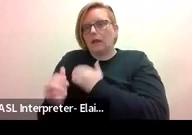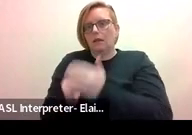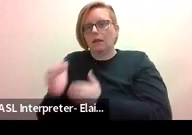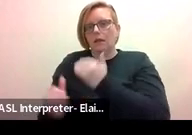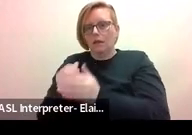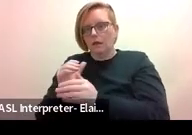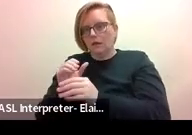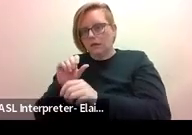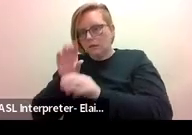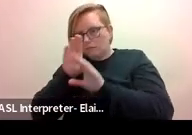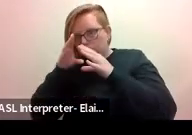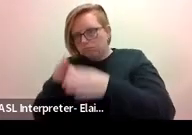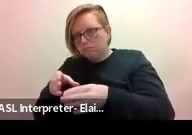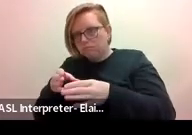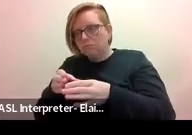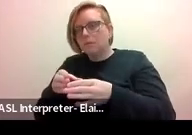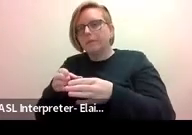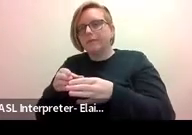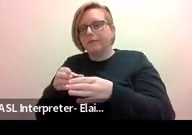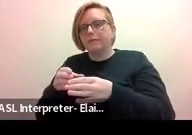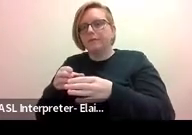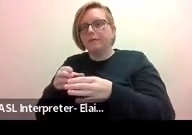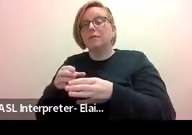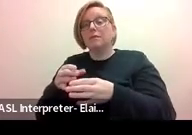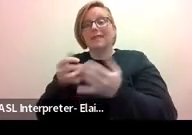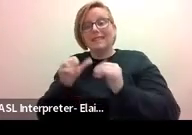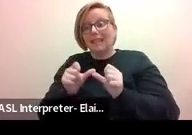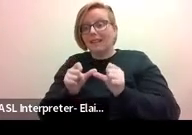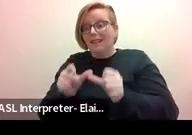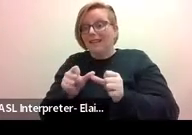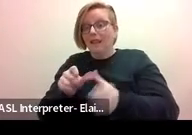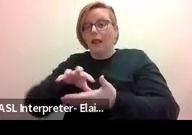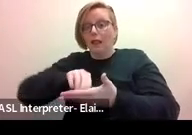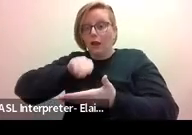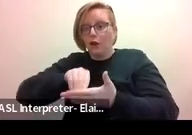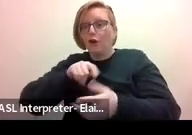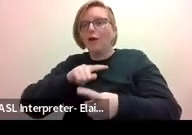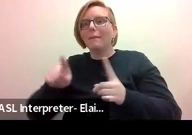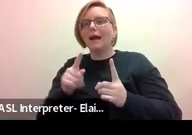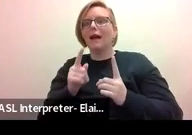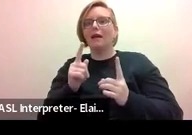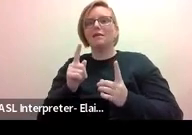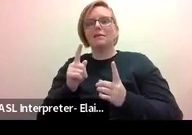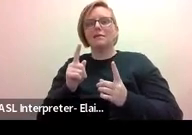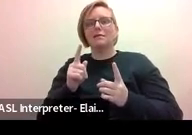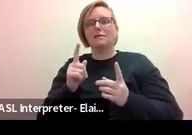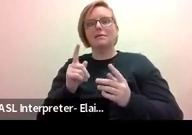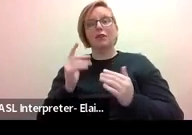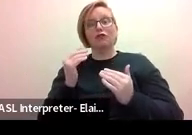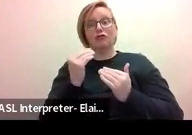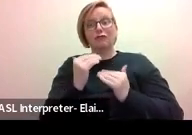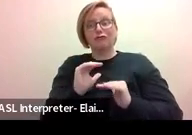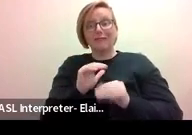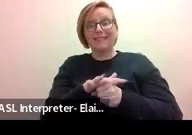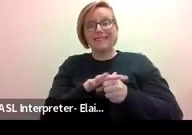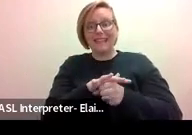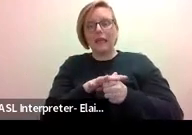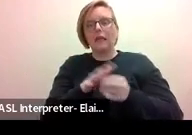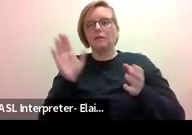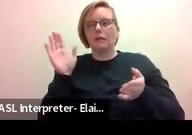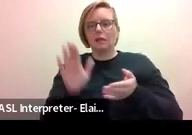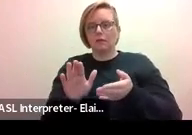in a more or a less restrictive setting. Because the idea of consultation is that you are going from that